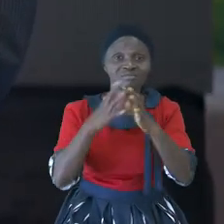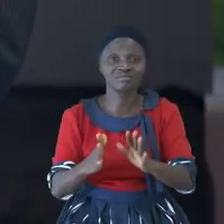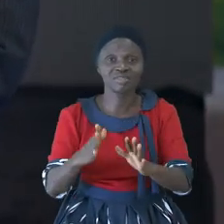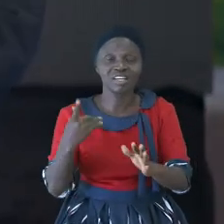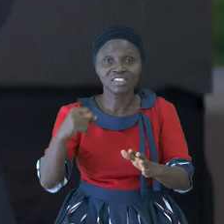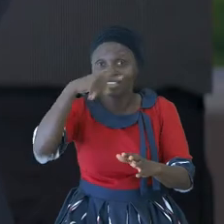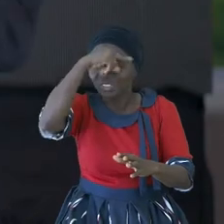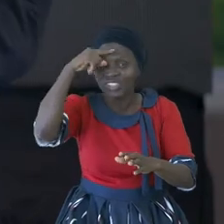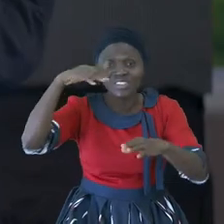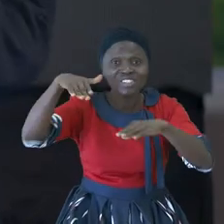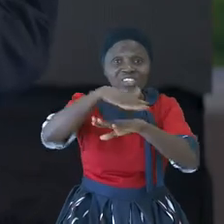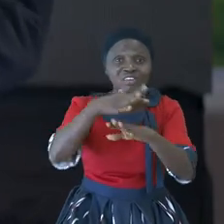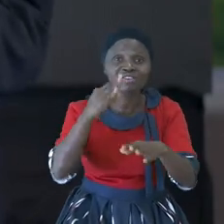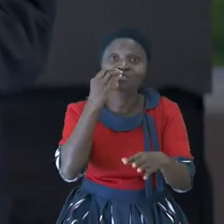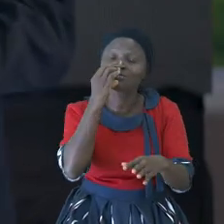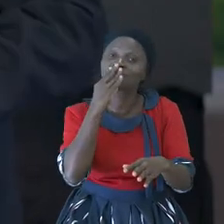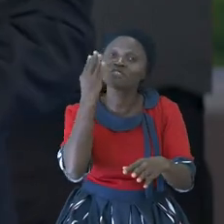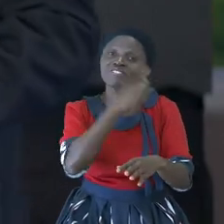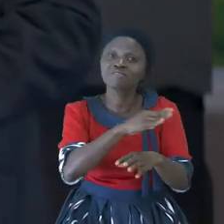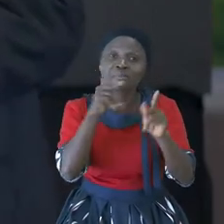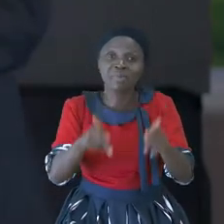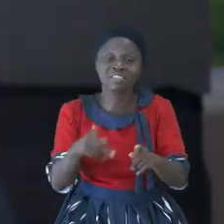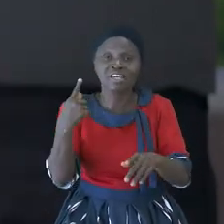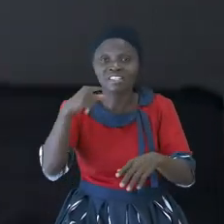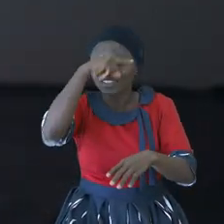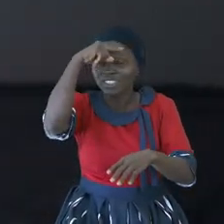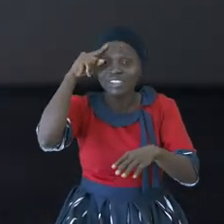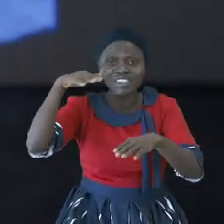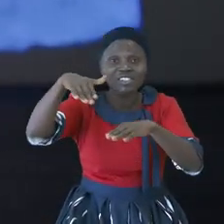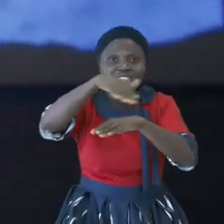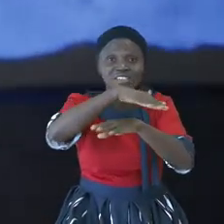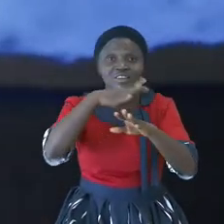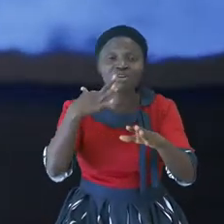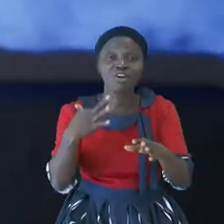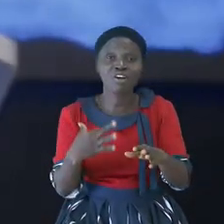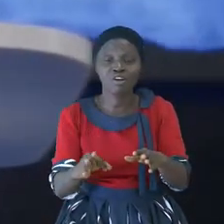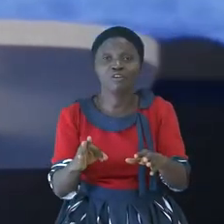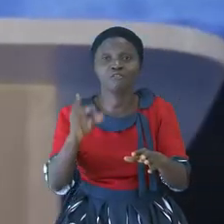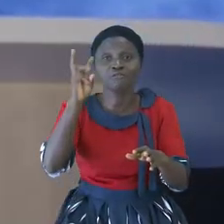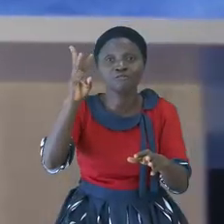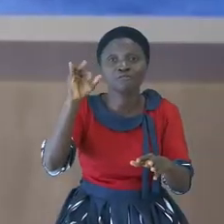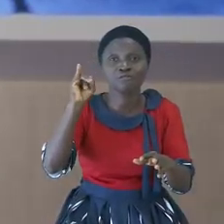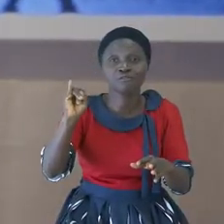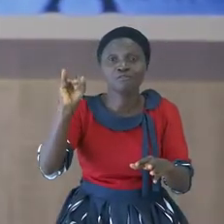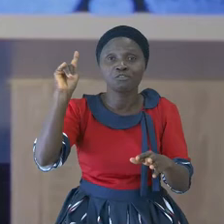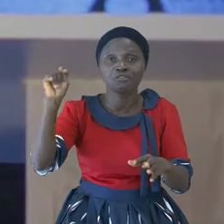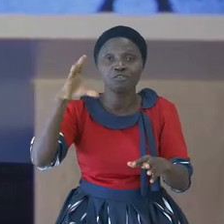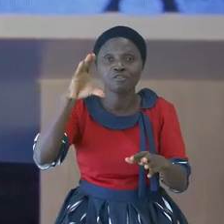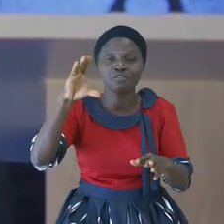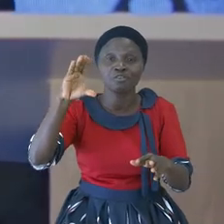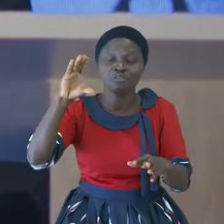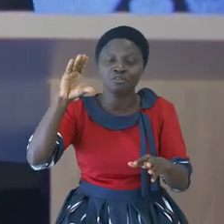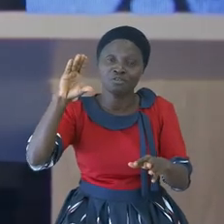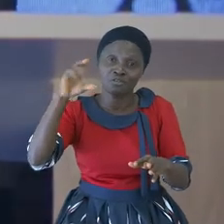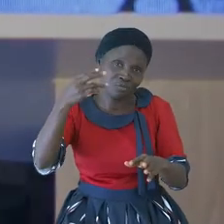evil person, the shadow of witches and wizards, the shadow of all those people on earth,